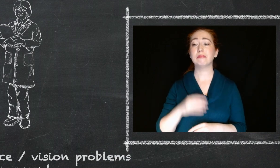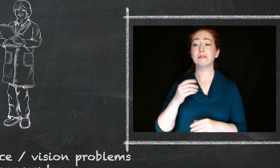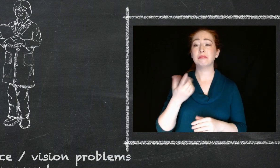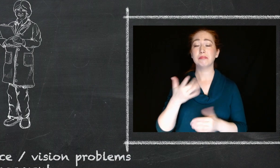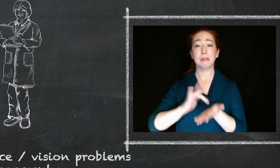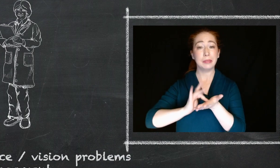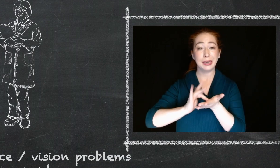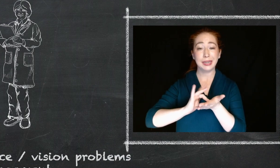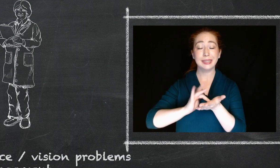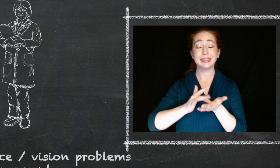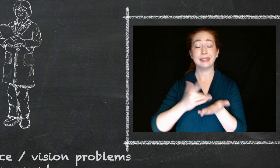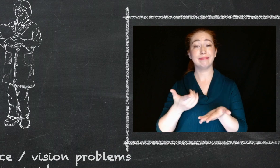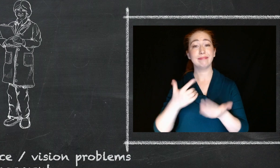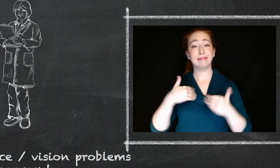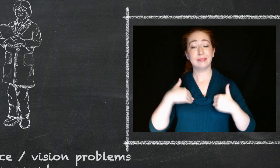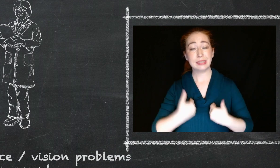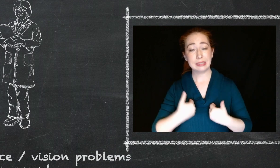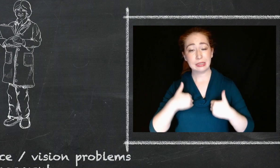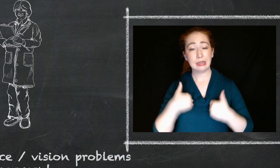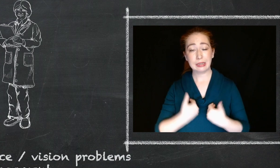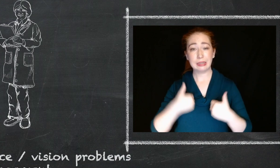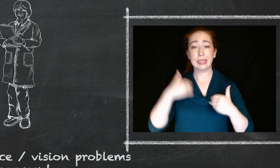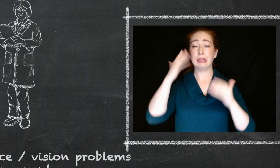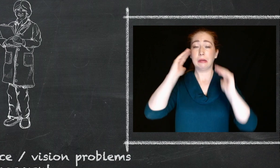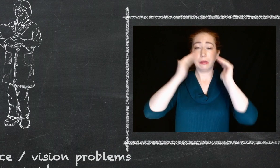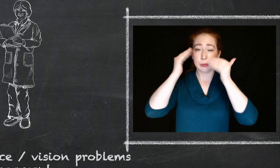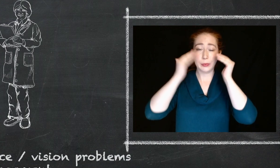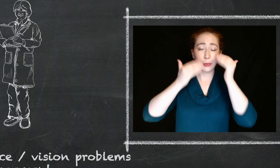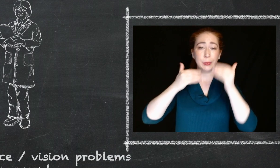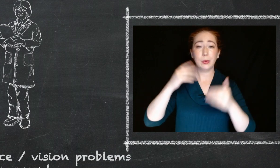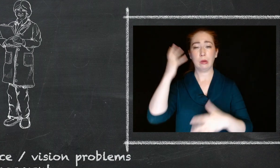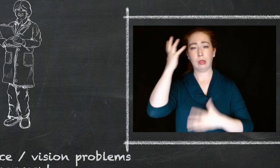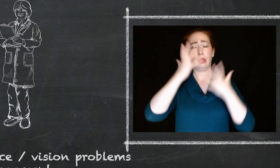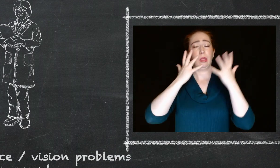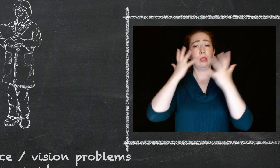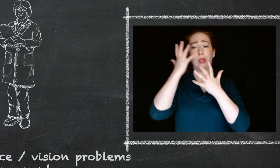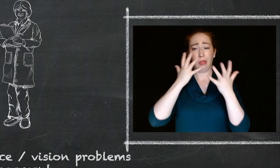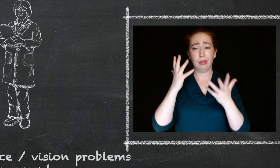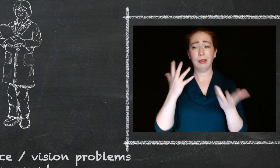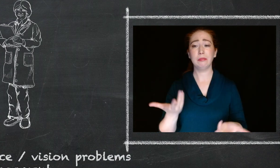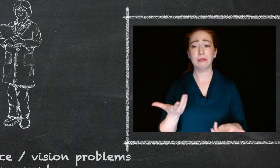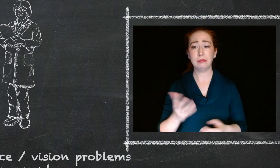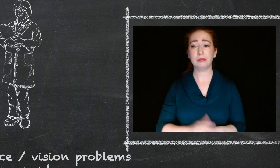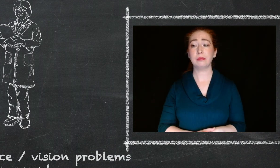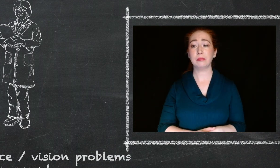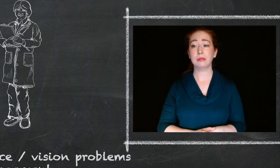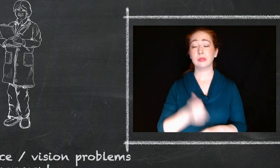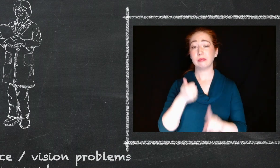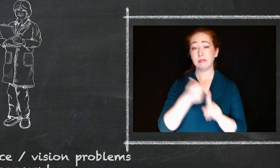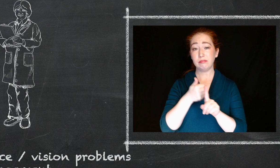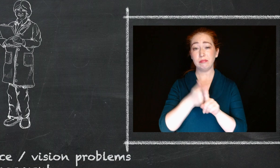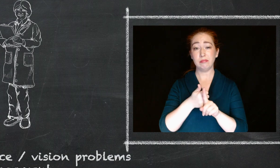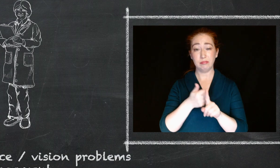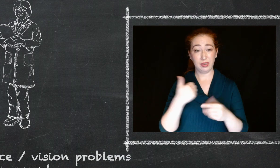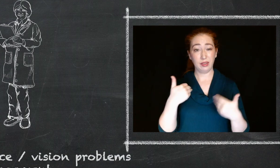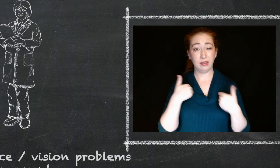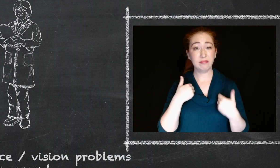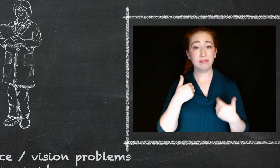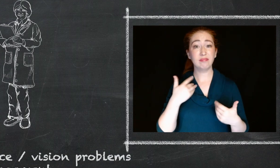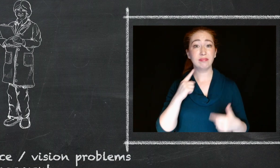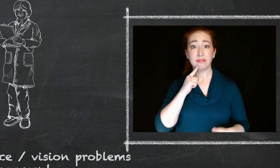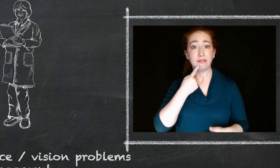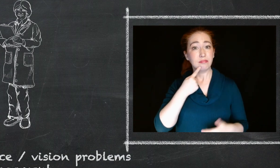ability. If you are on medicines that cause dizziness or drowsiness, and if you have mental health issues